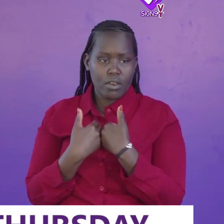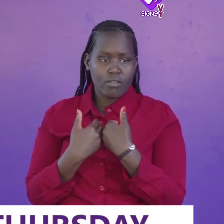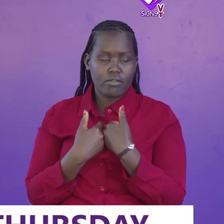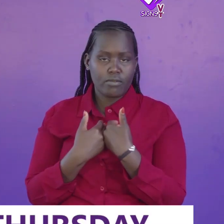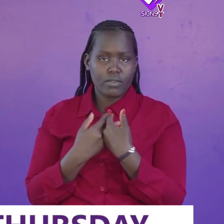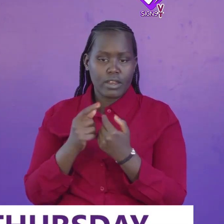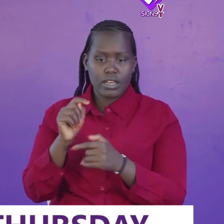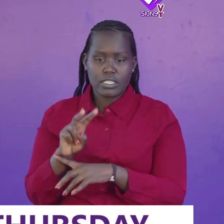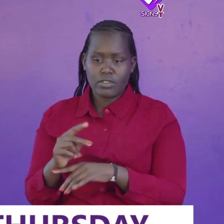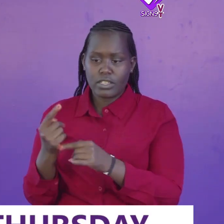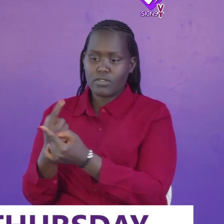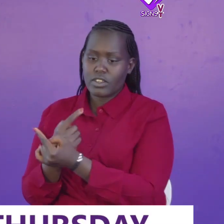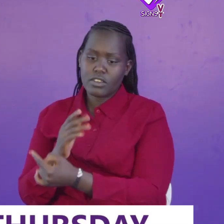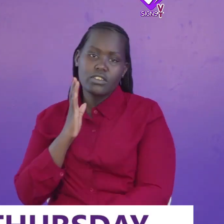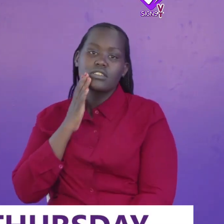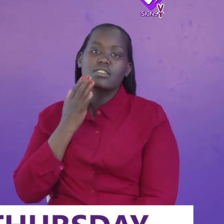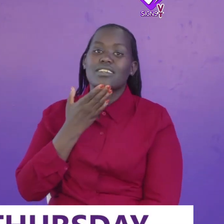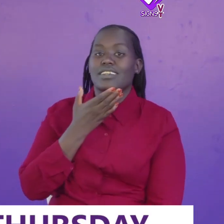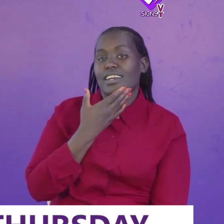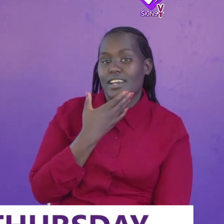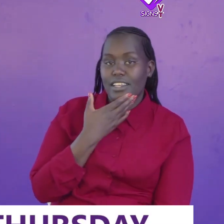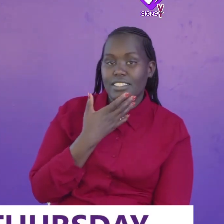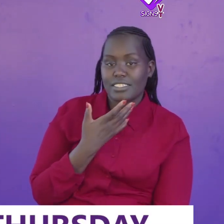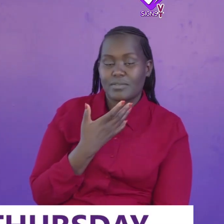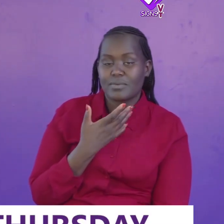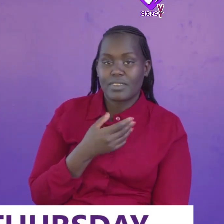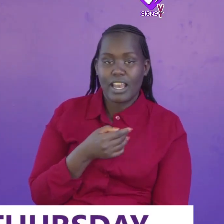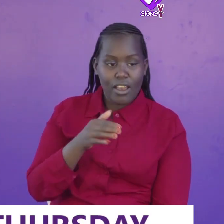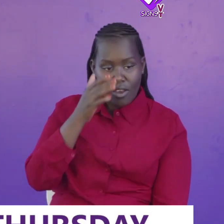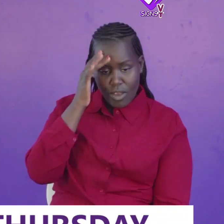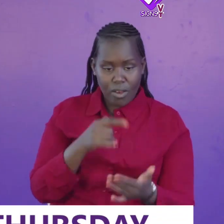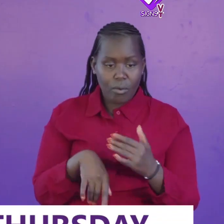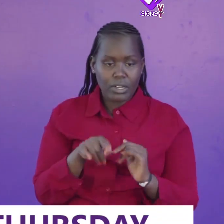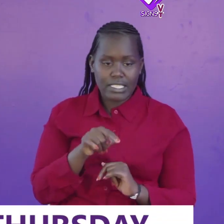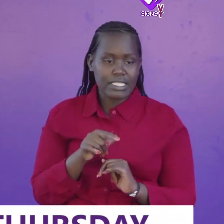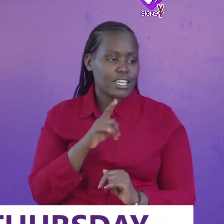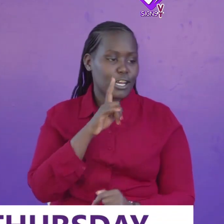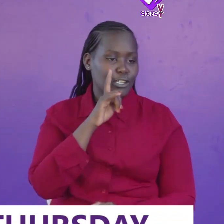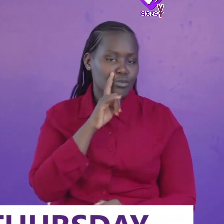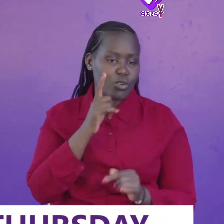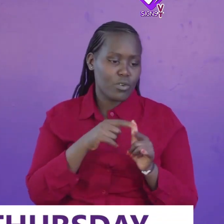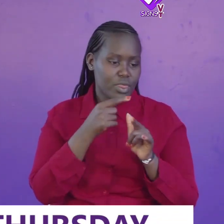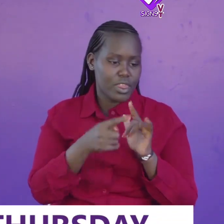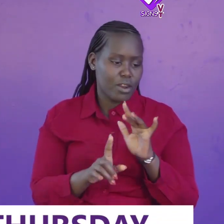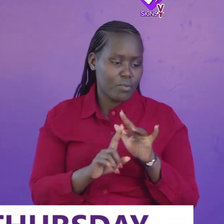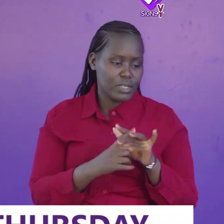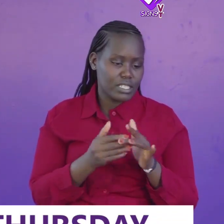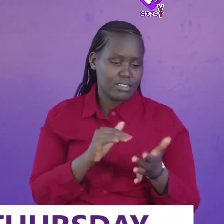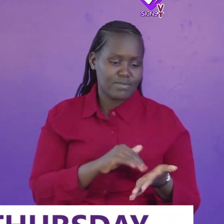rainbow. Alafu ina sound ile ati unajua wow hadi kesho asubuhi ndio tuwashe tena. Ndio tunawasha